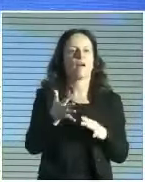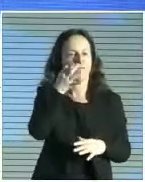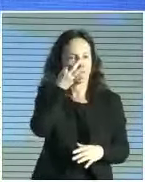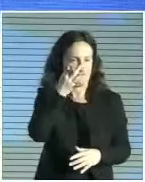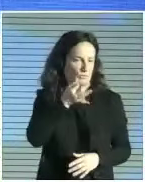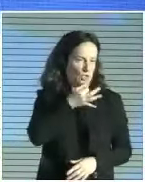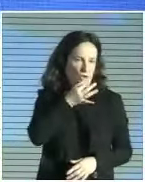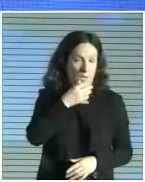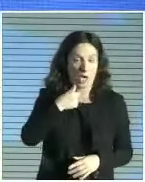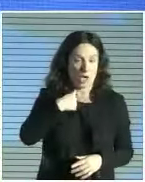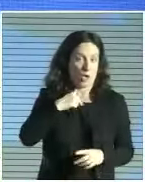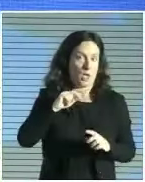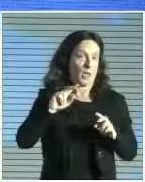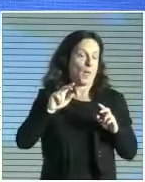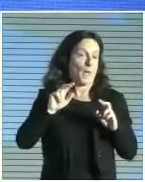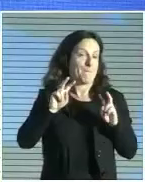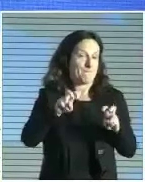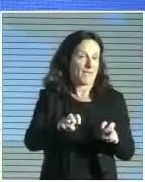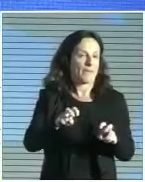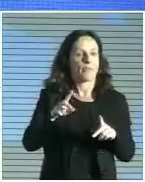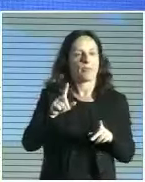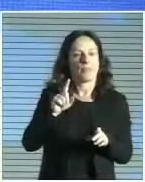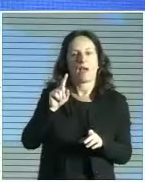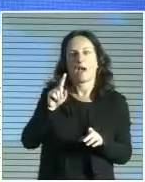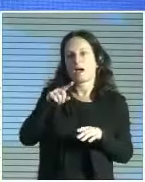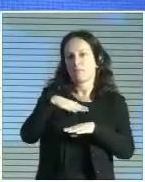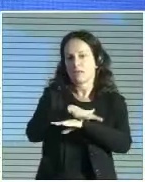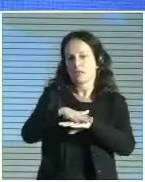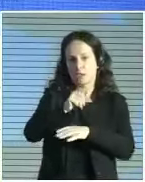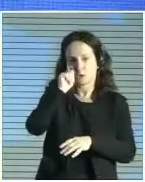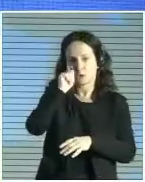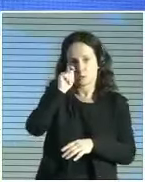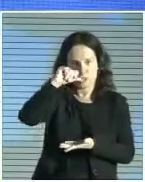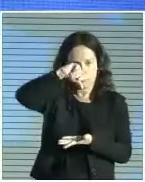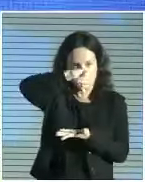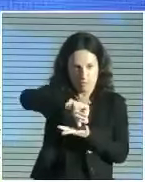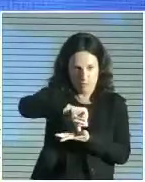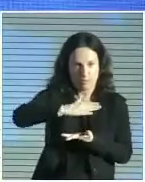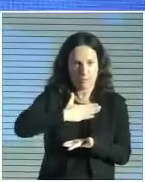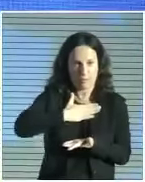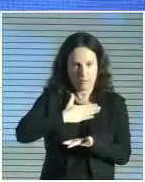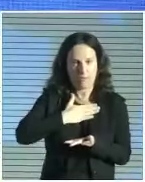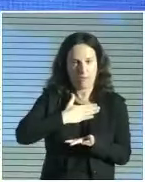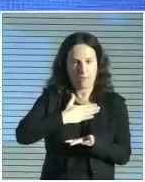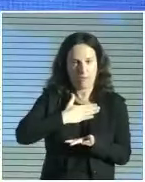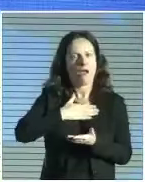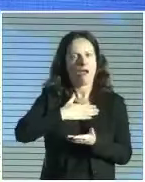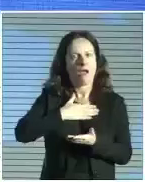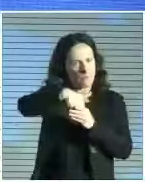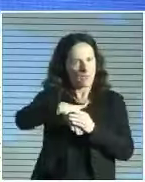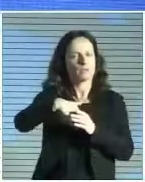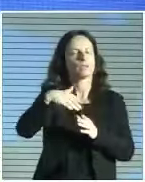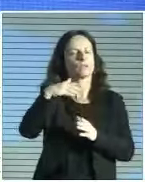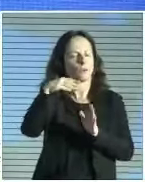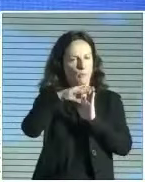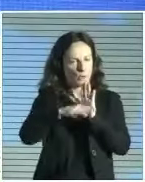of Guanajuato, there was already a sustainable tourism program in place, well, at least on writing,